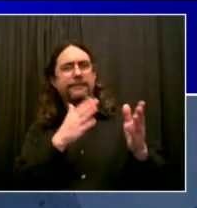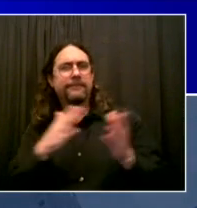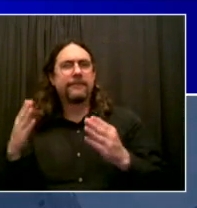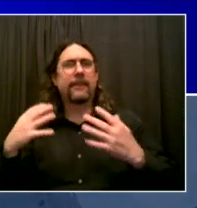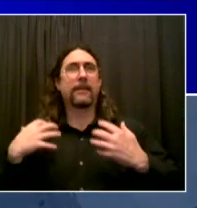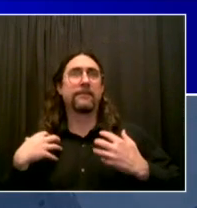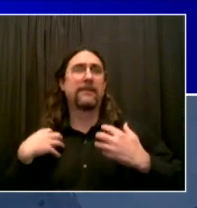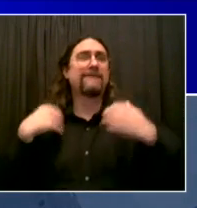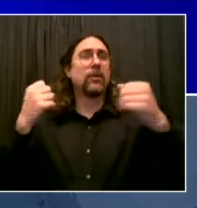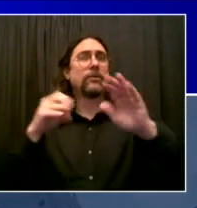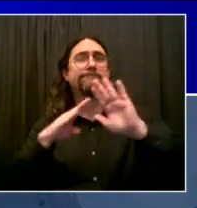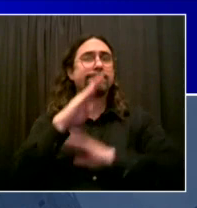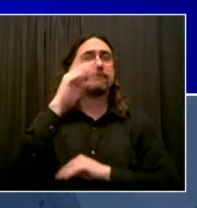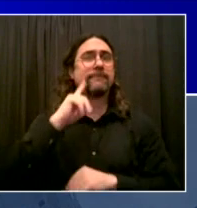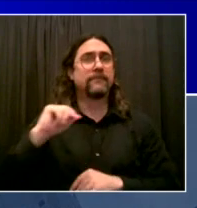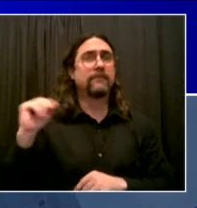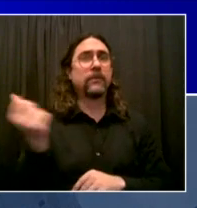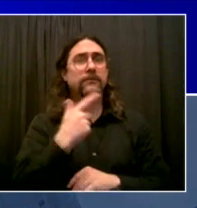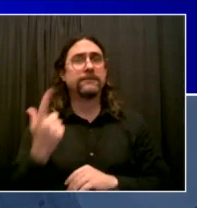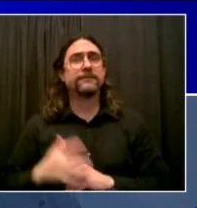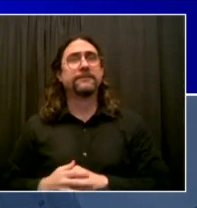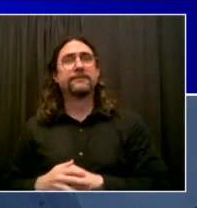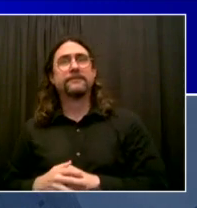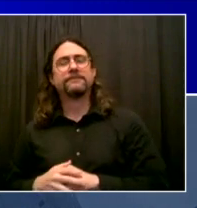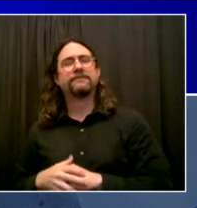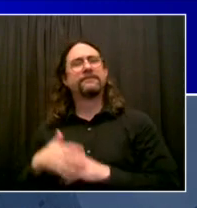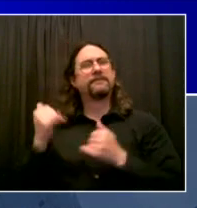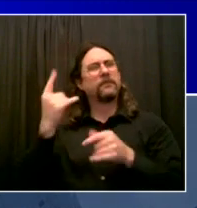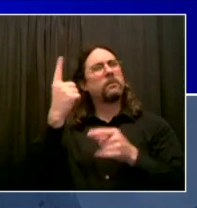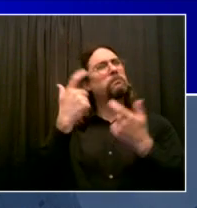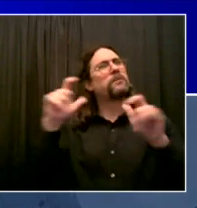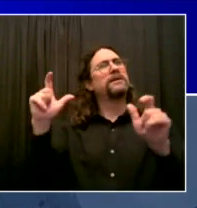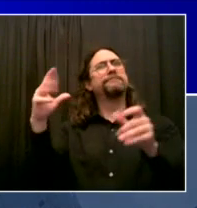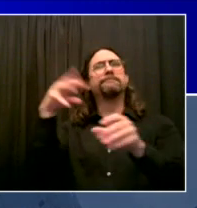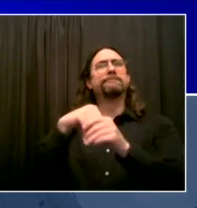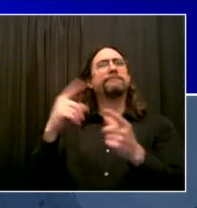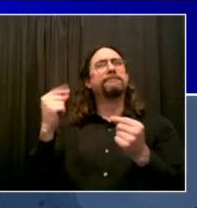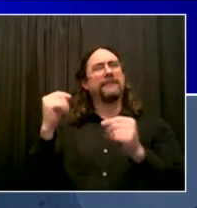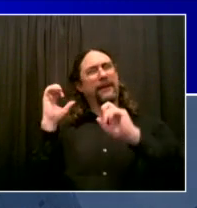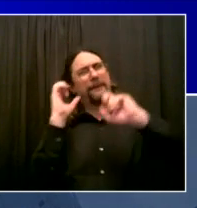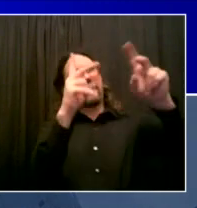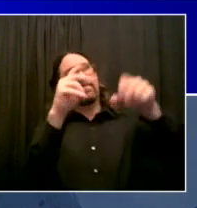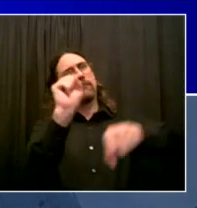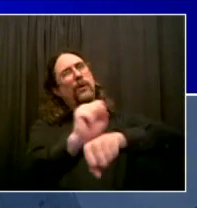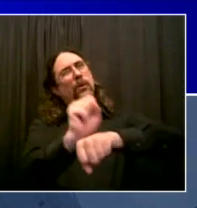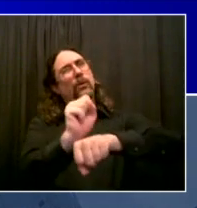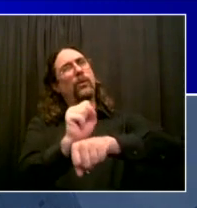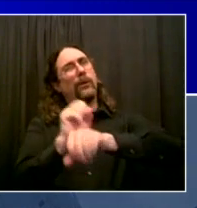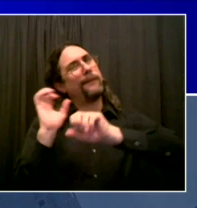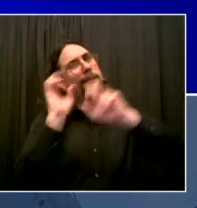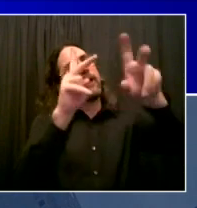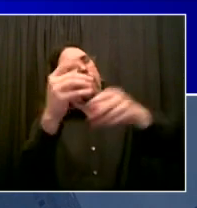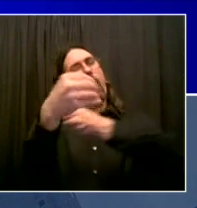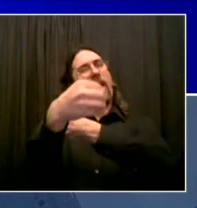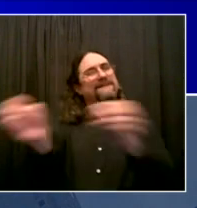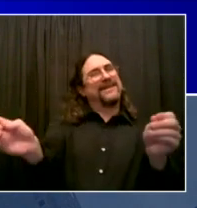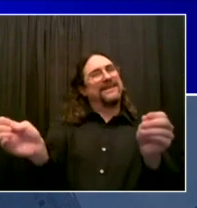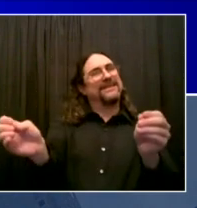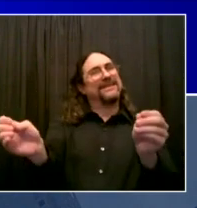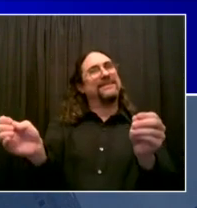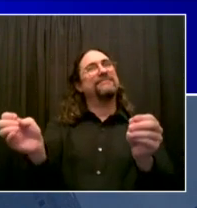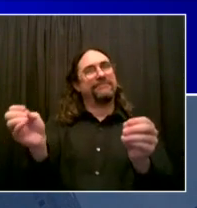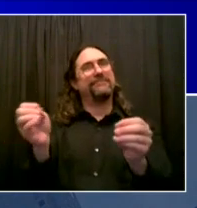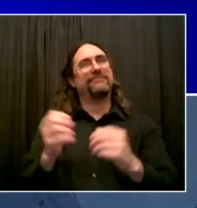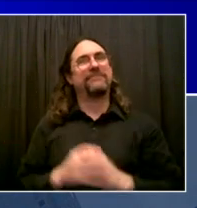course, I want to start by saying a profound thanks to the 80% of the city workforce that has been working throughout this